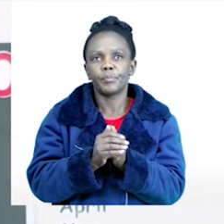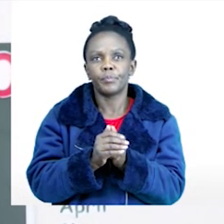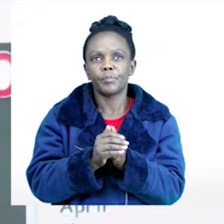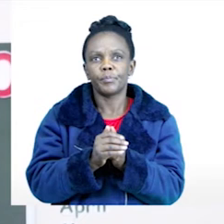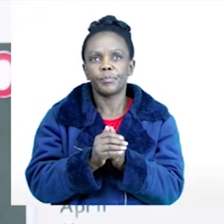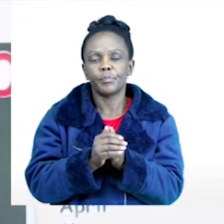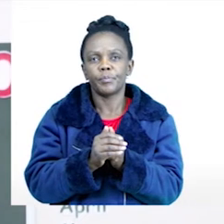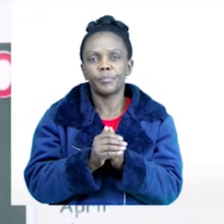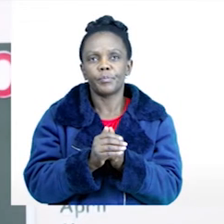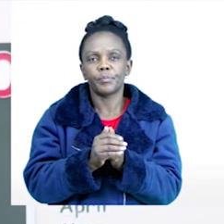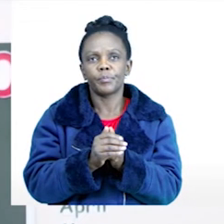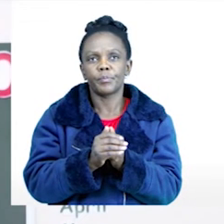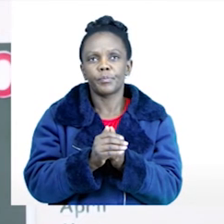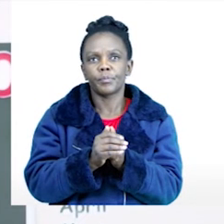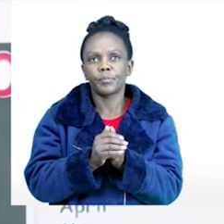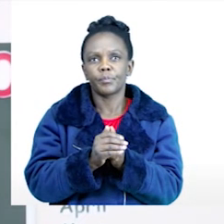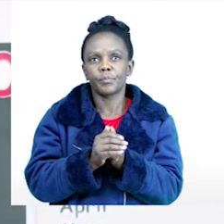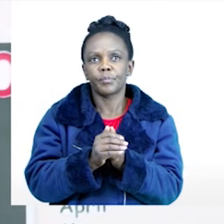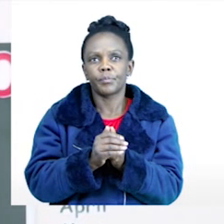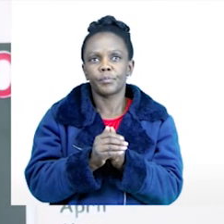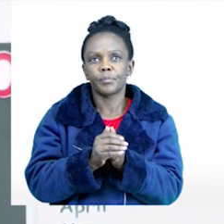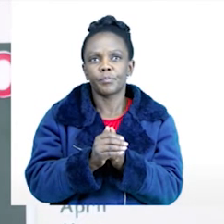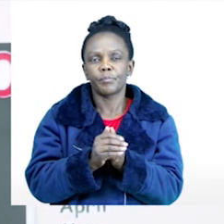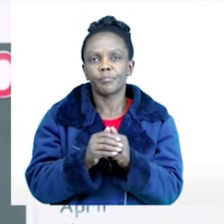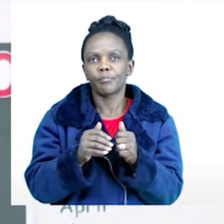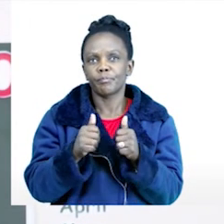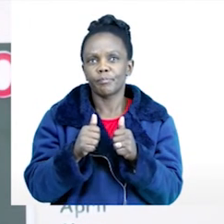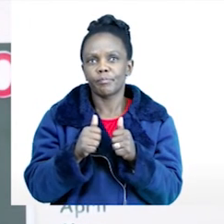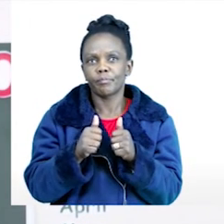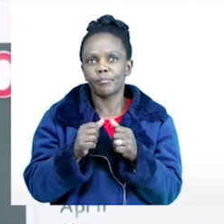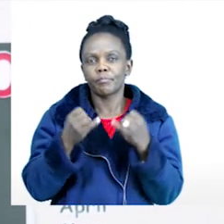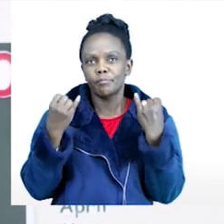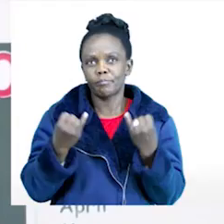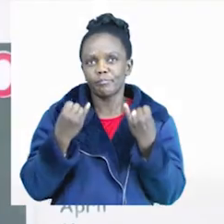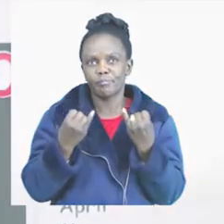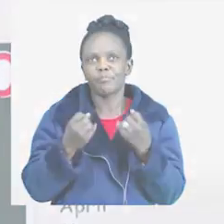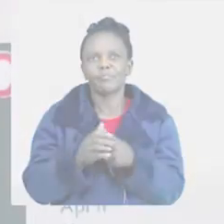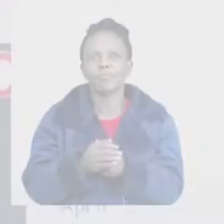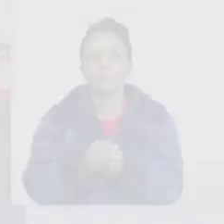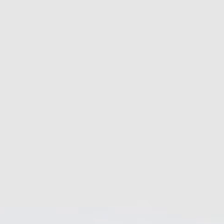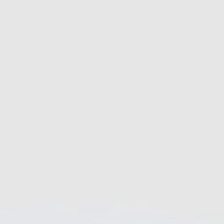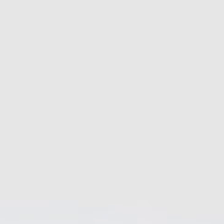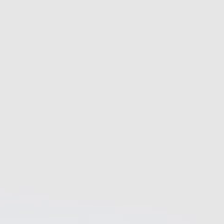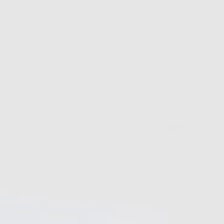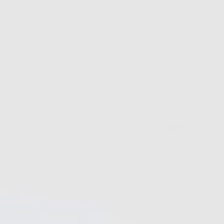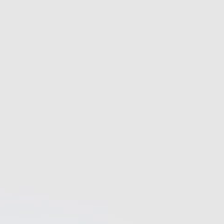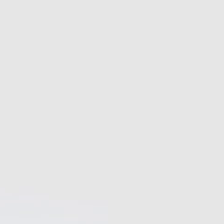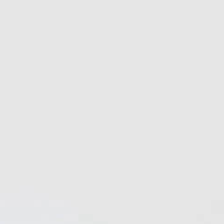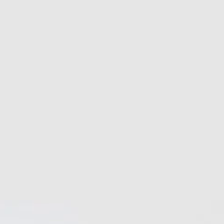you say what you are doing. Enjoy yourselves and make sure your work is neat.